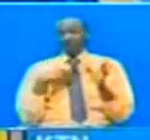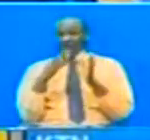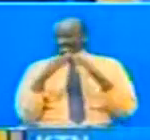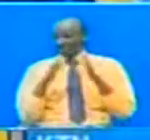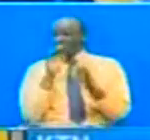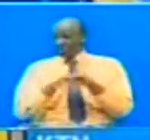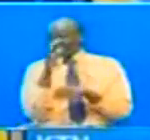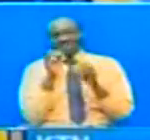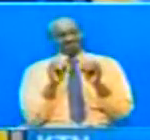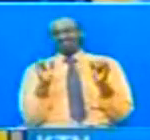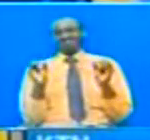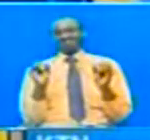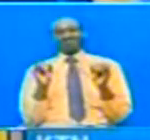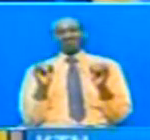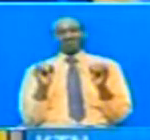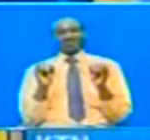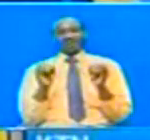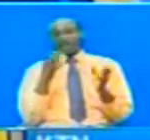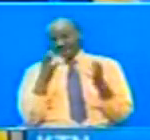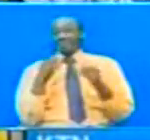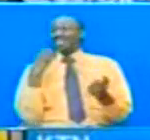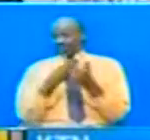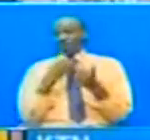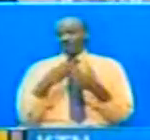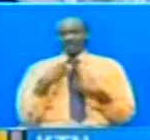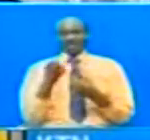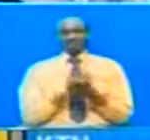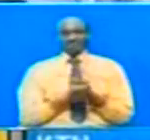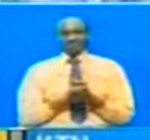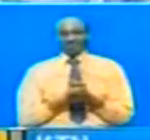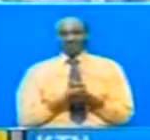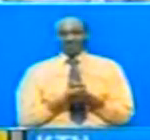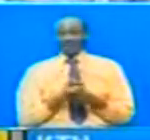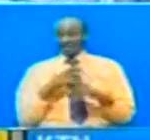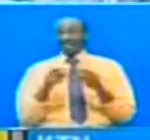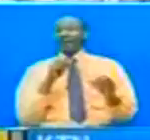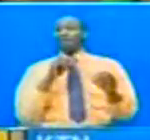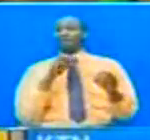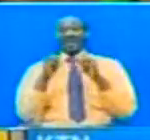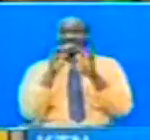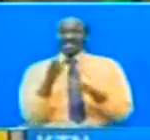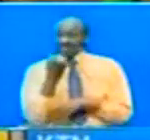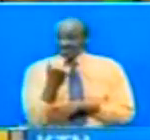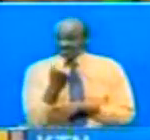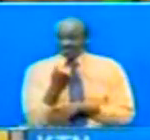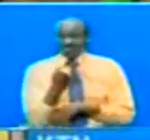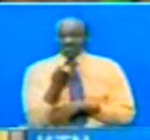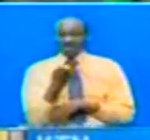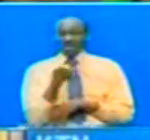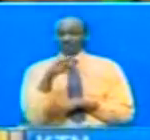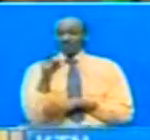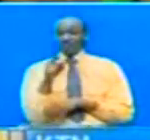unfortunately. Yes, they might have a difficulty. Mengo, on the battle of the managers, when you look at Ronald Koeman, yes, you know, he's